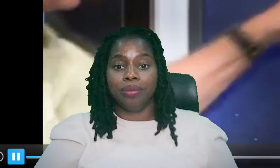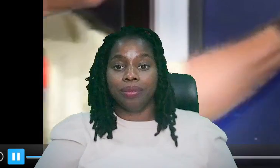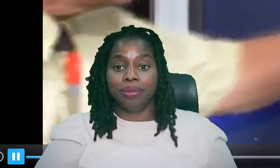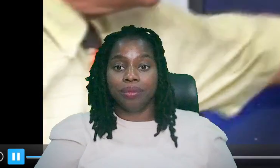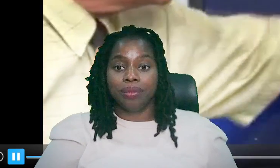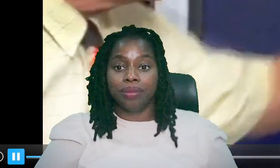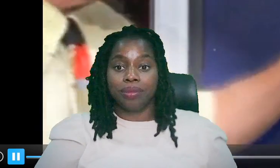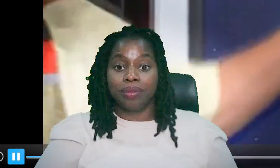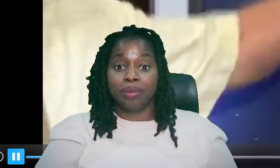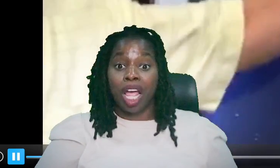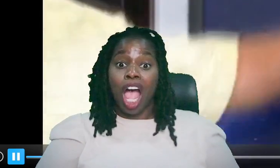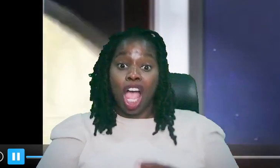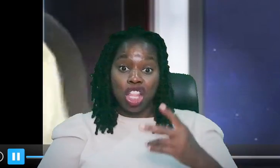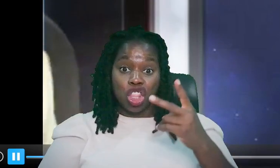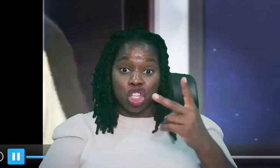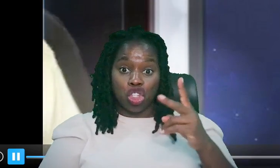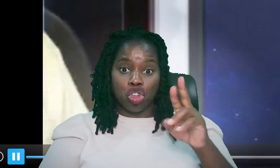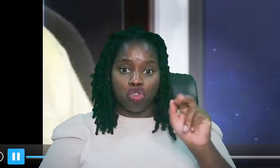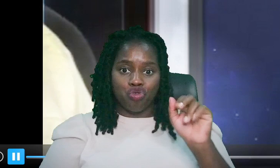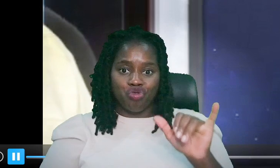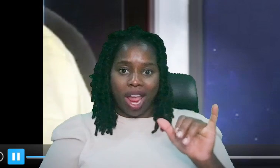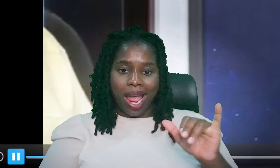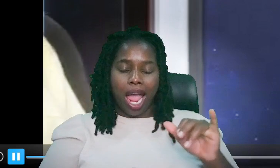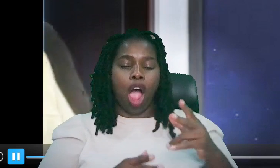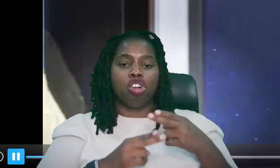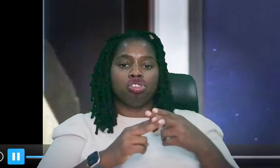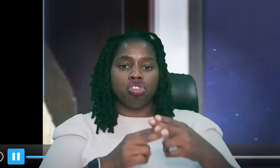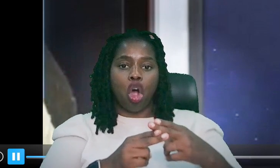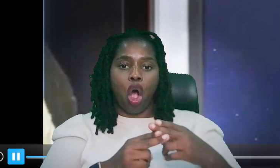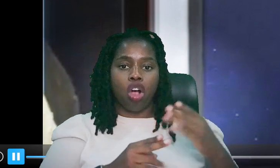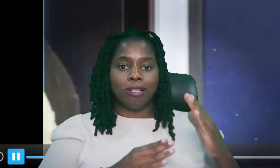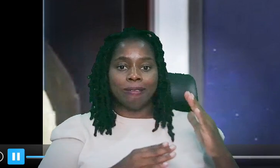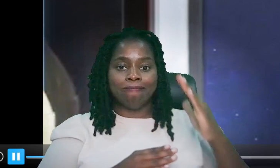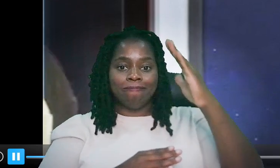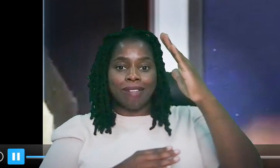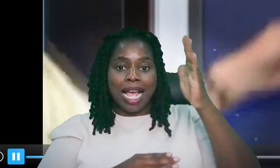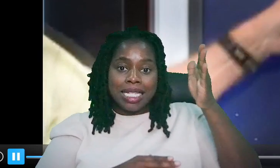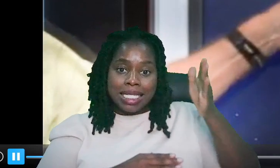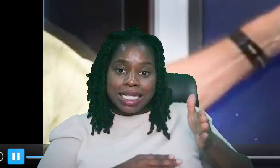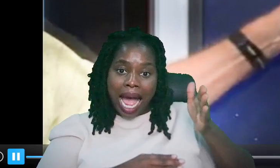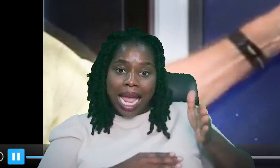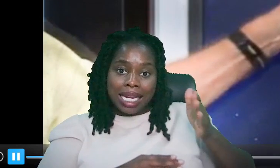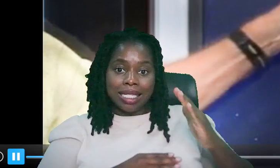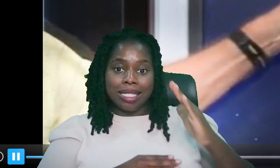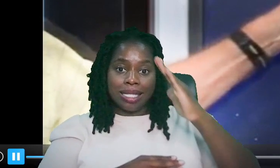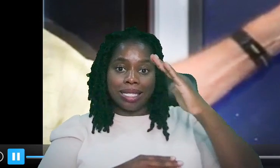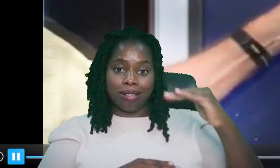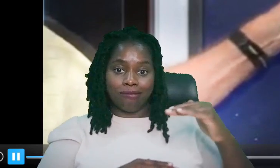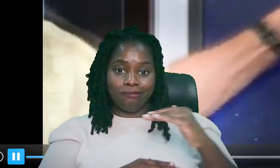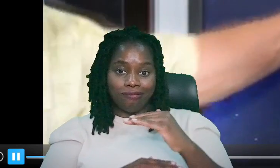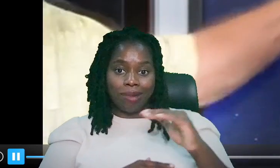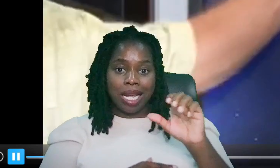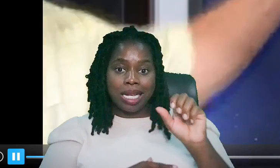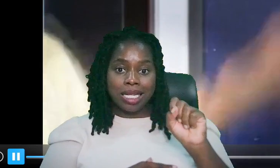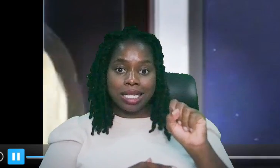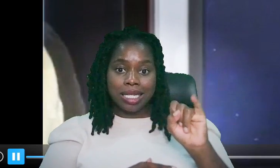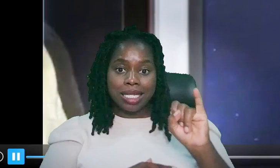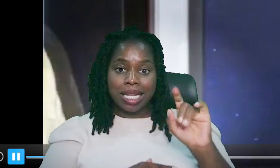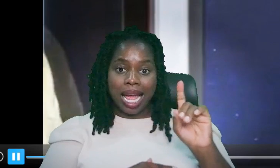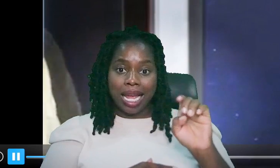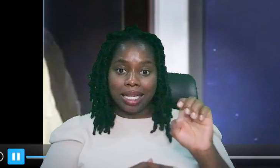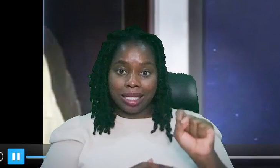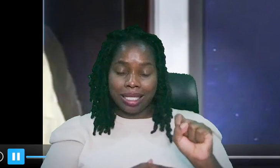And these two rays are called the sides of the angle. So every angle has one vertex and